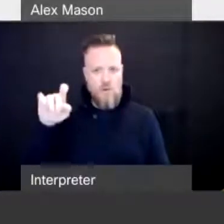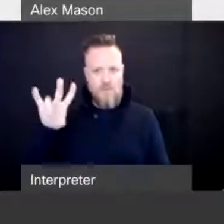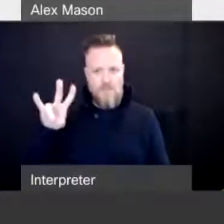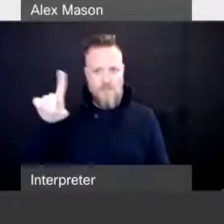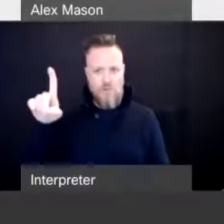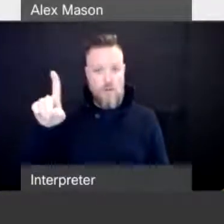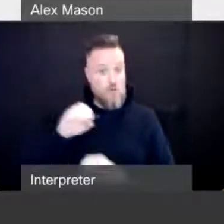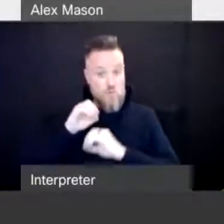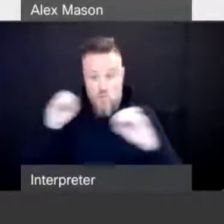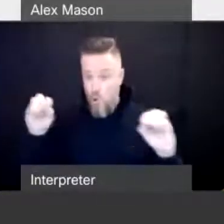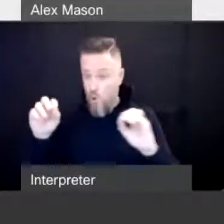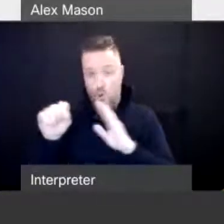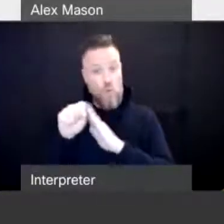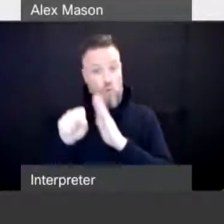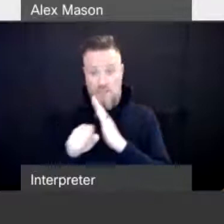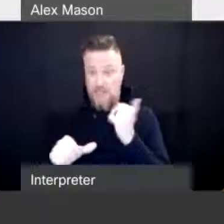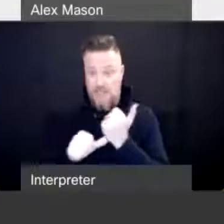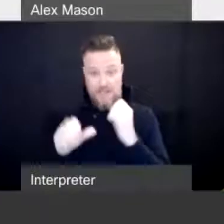aid.